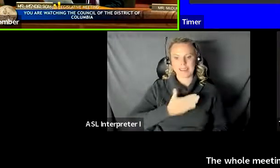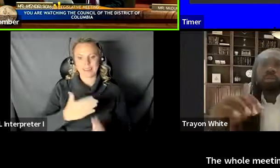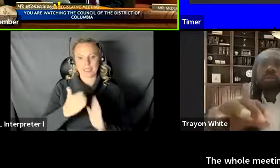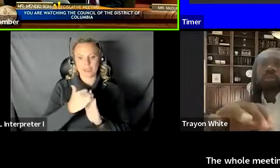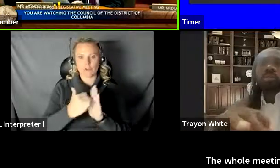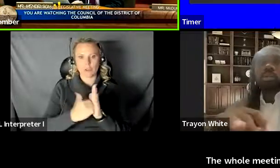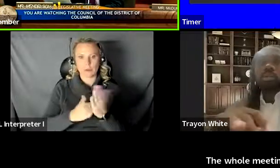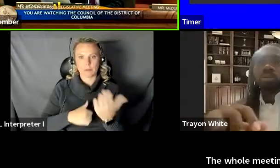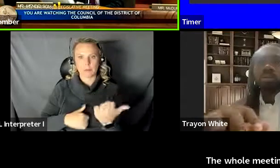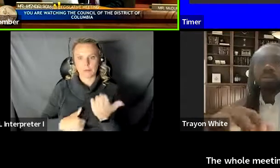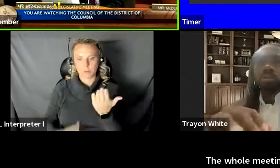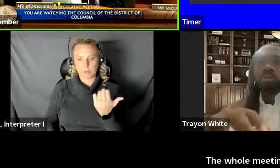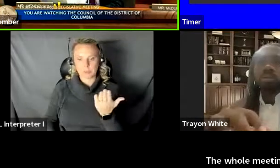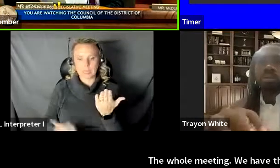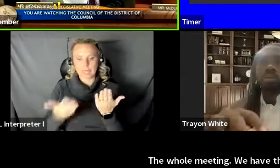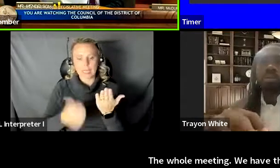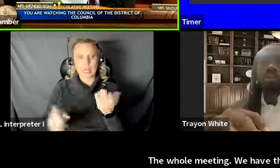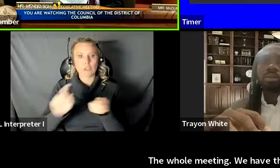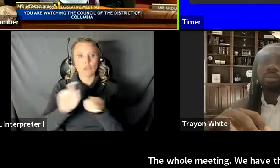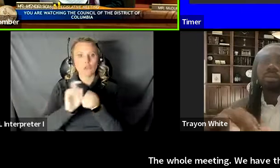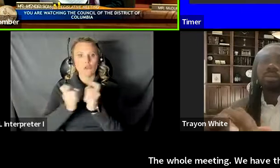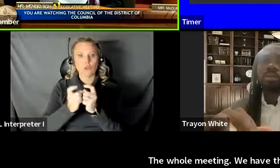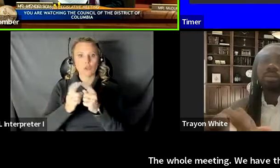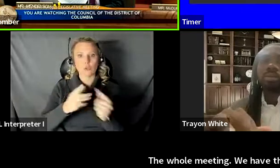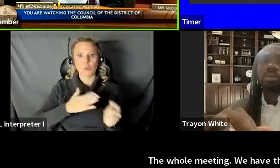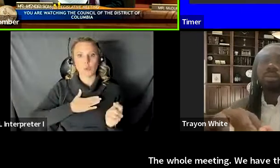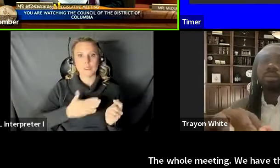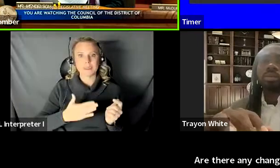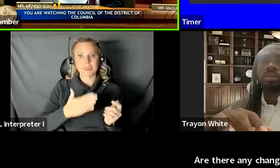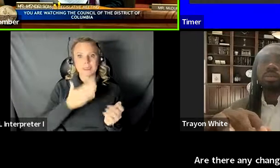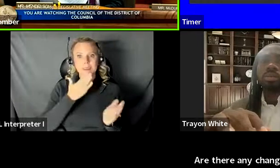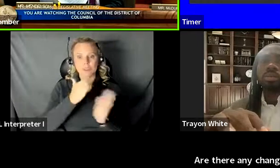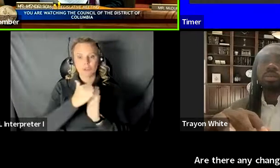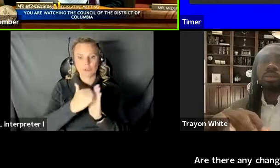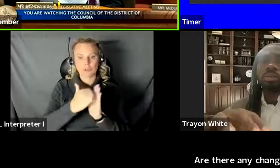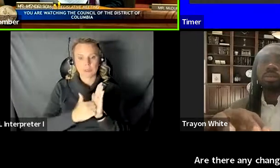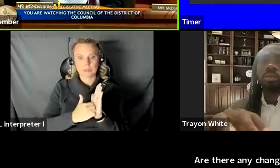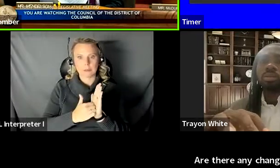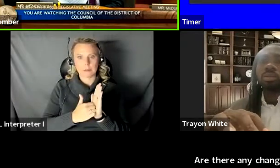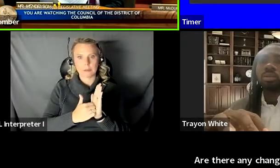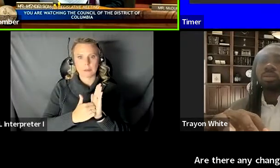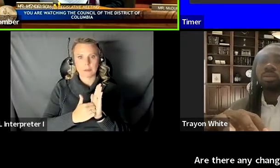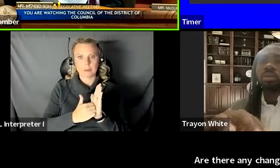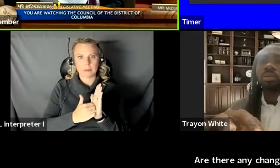before us. Are there any changes to the consent agenda?